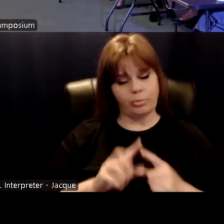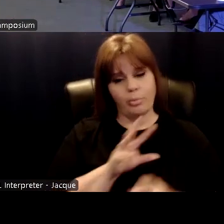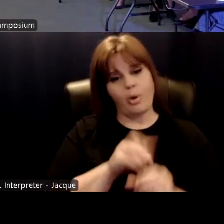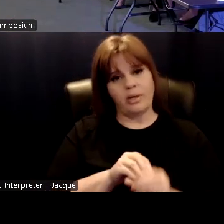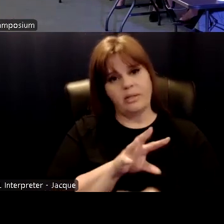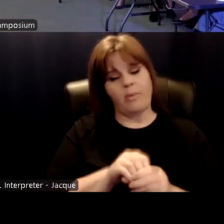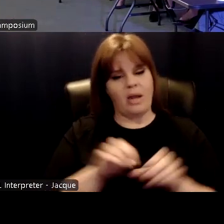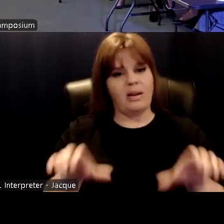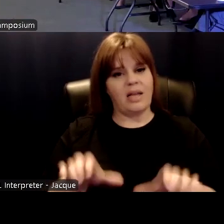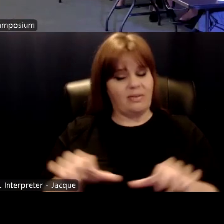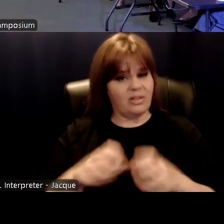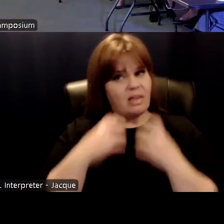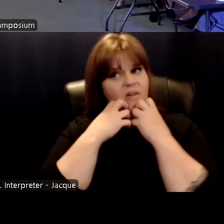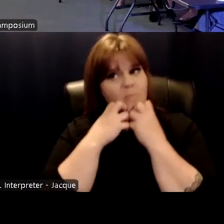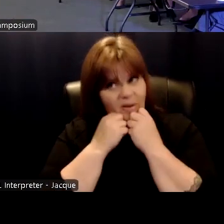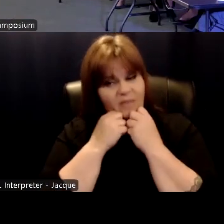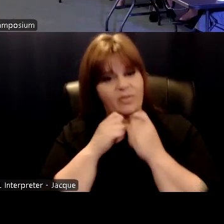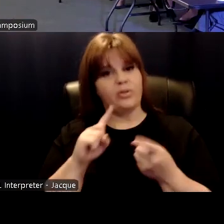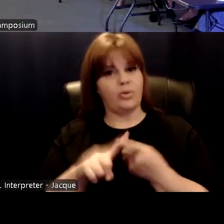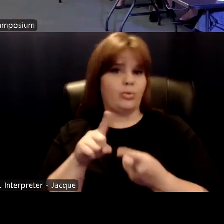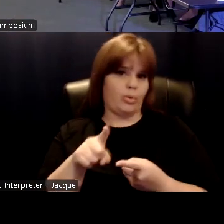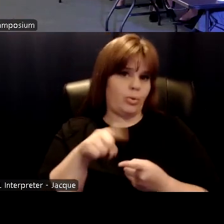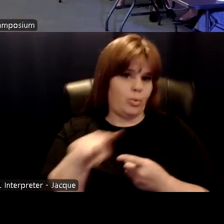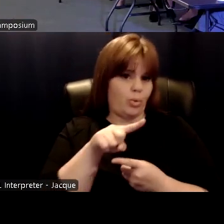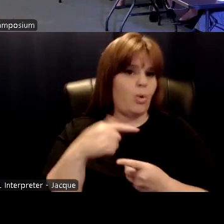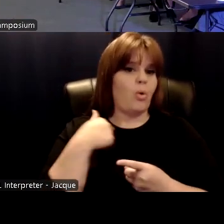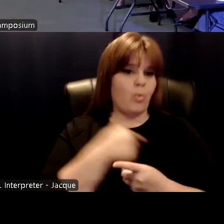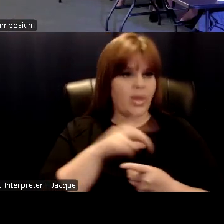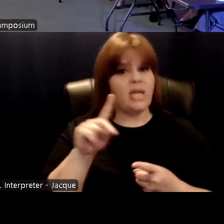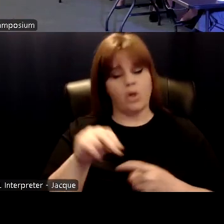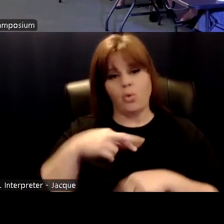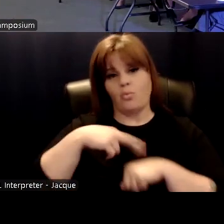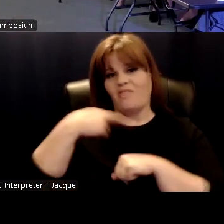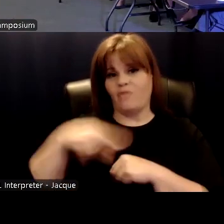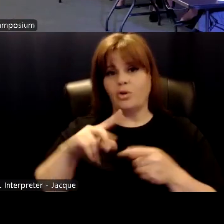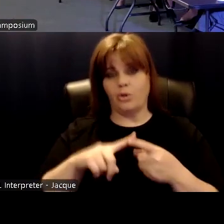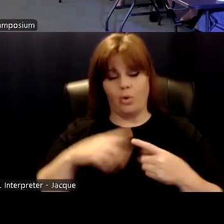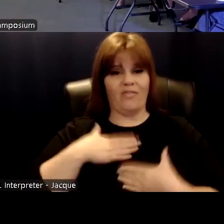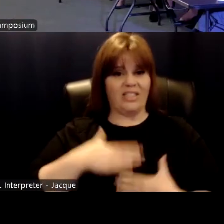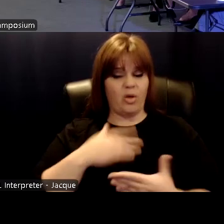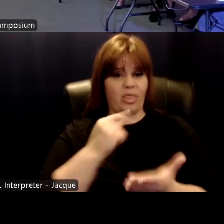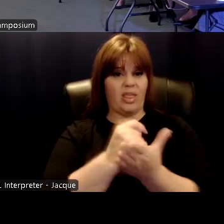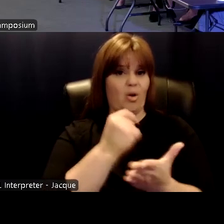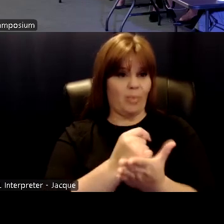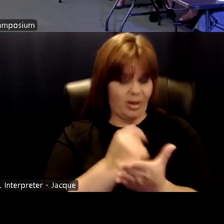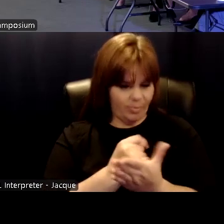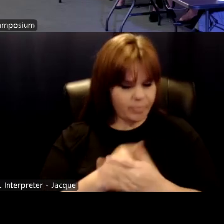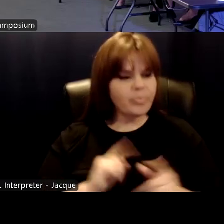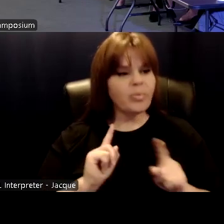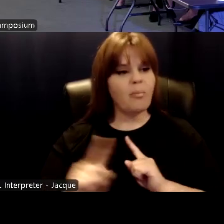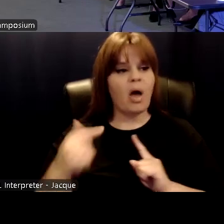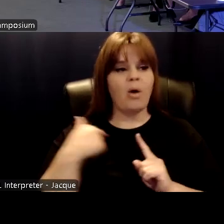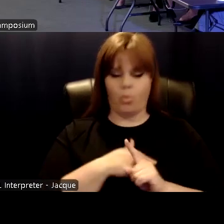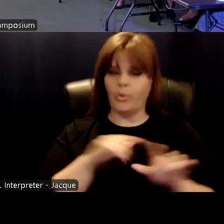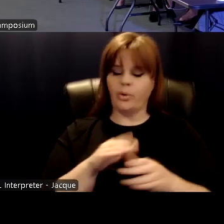activities that are meaningful to you. So we do refer patients to physical therapy, but we do that